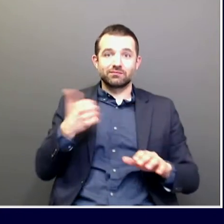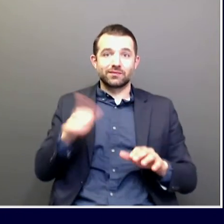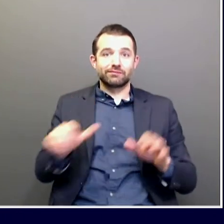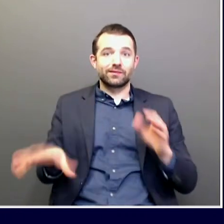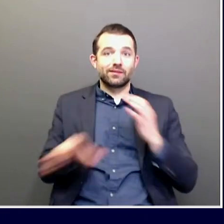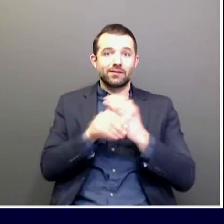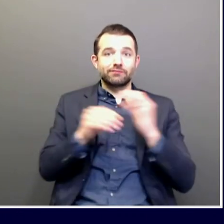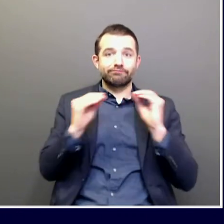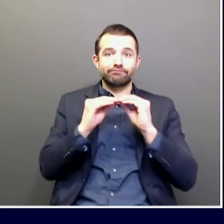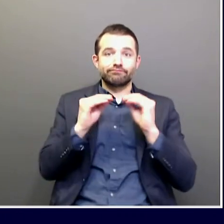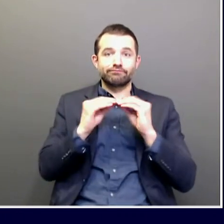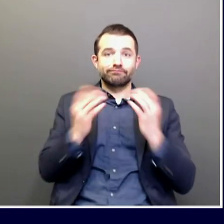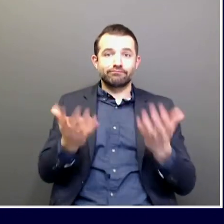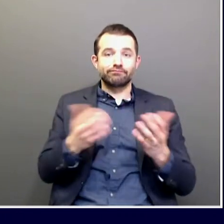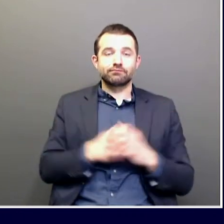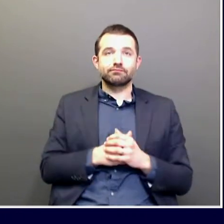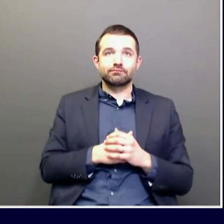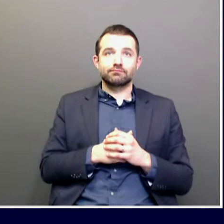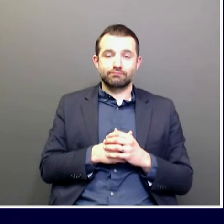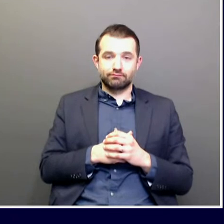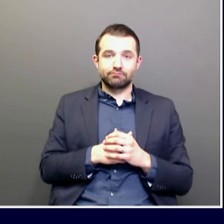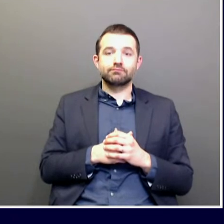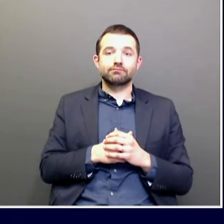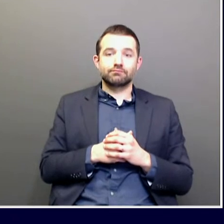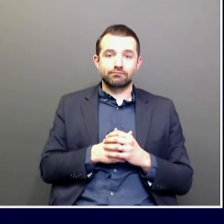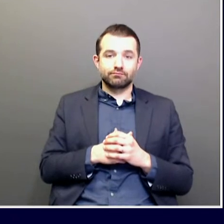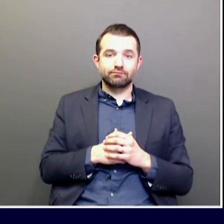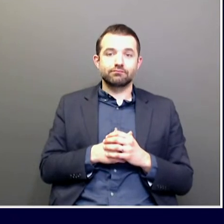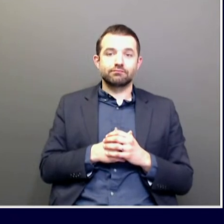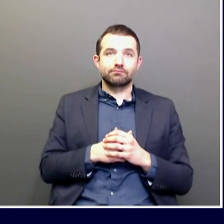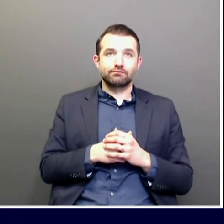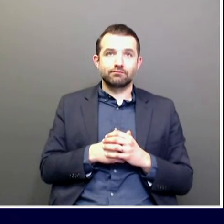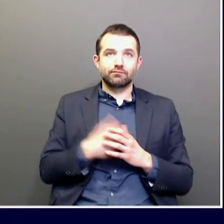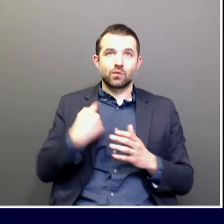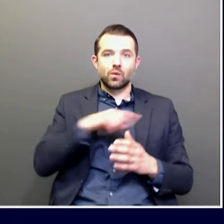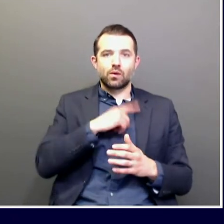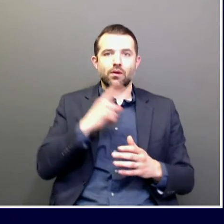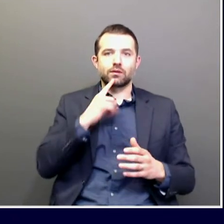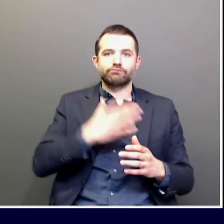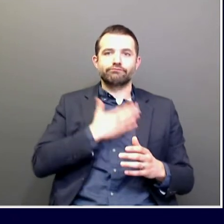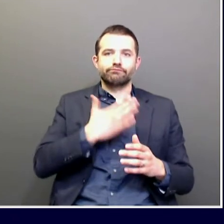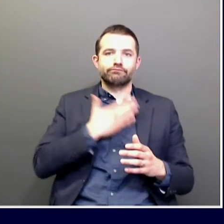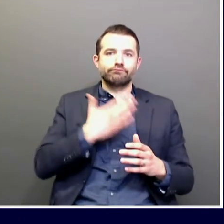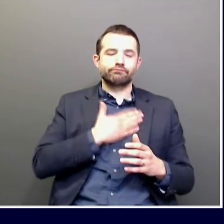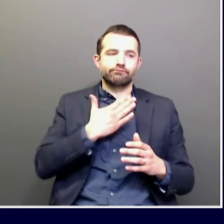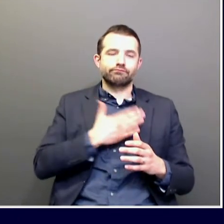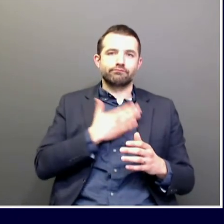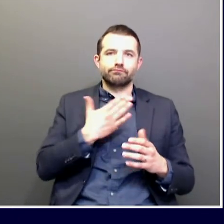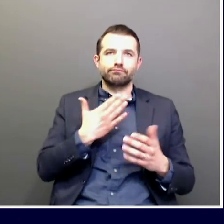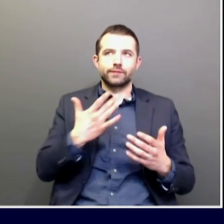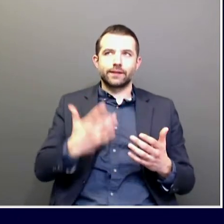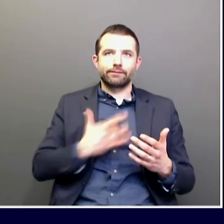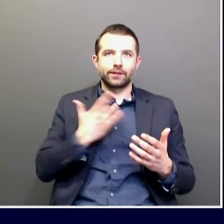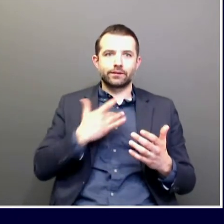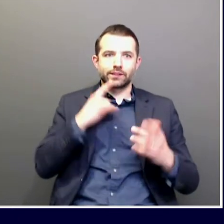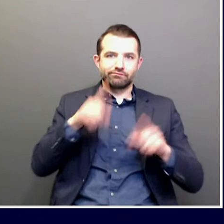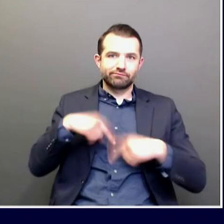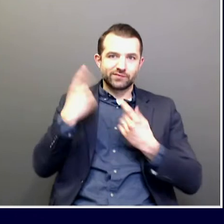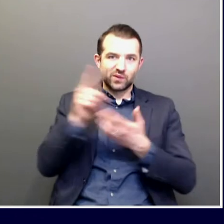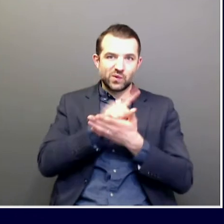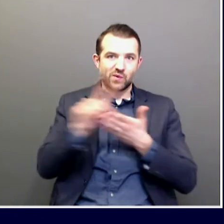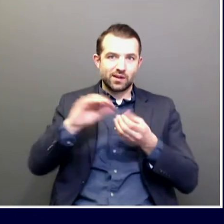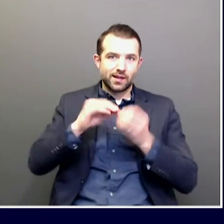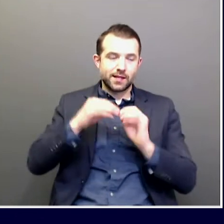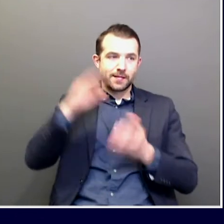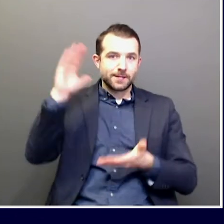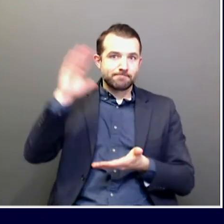rate and lowest death rate in the country, largely due to our health and long-term care providers, businesses,